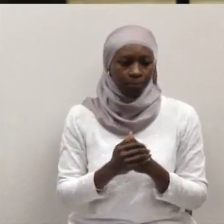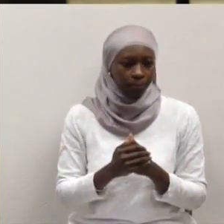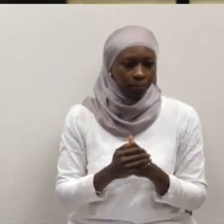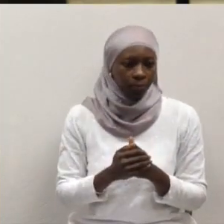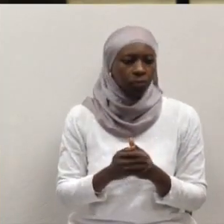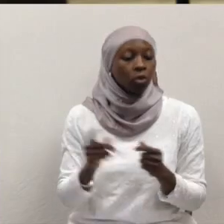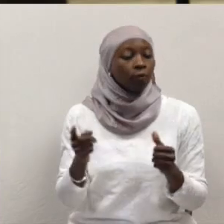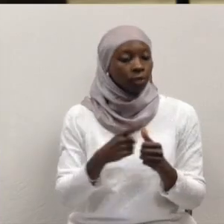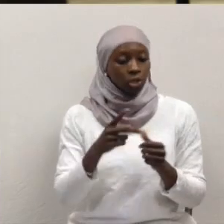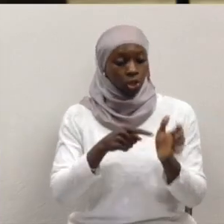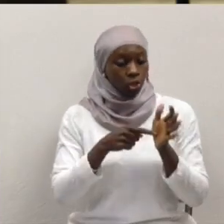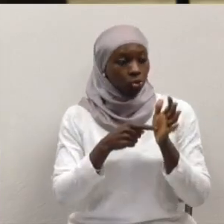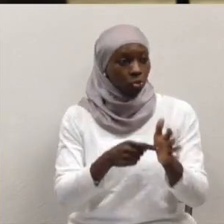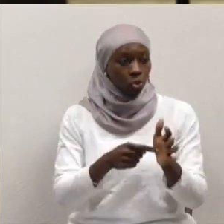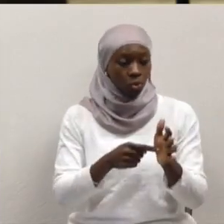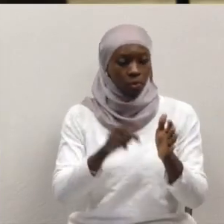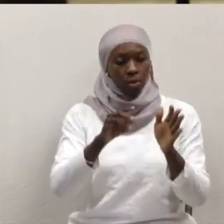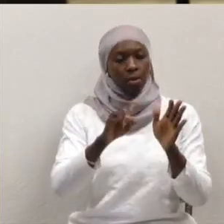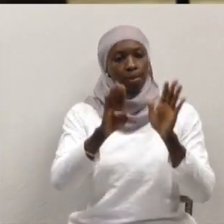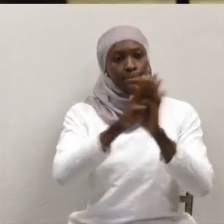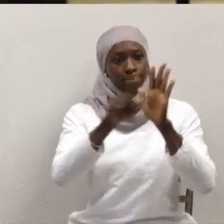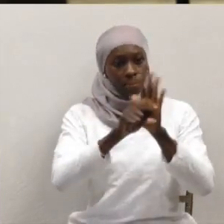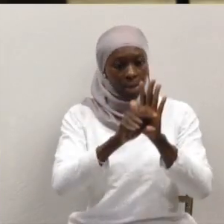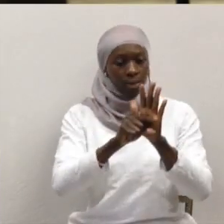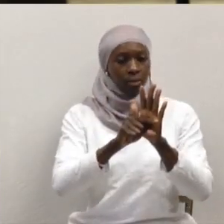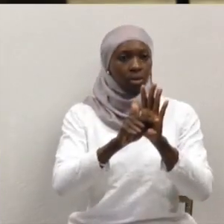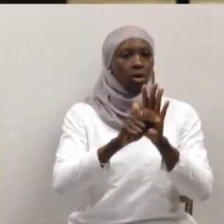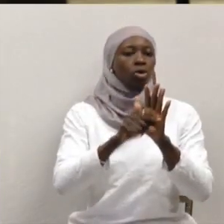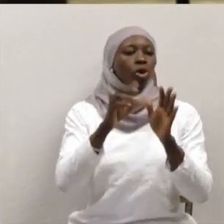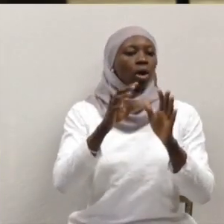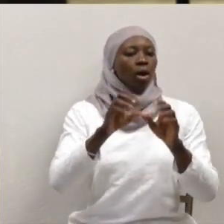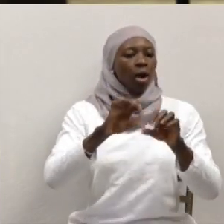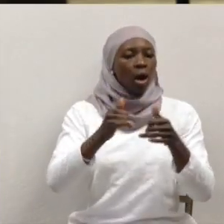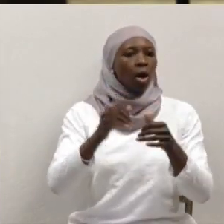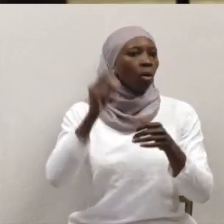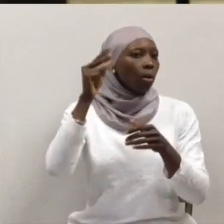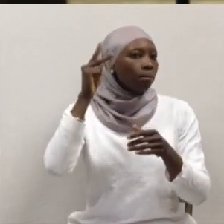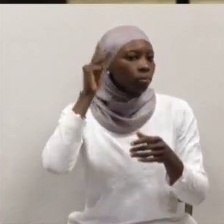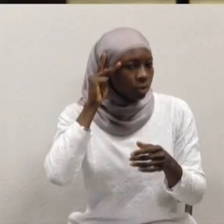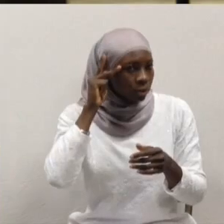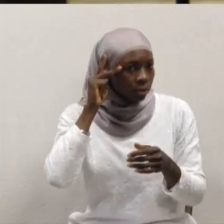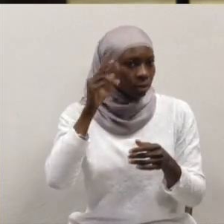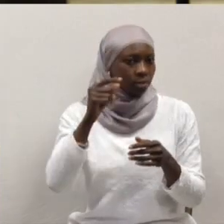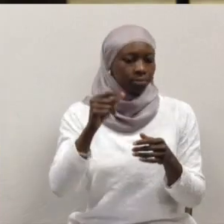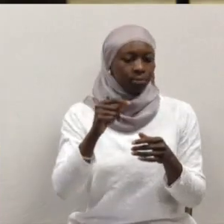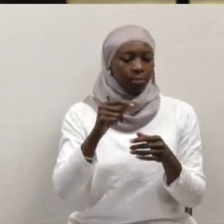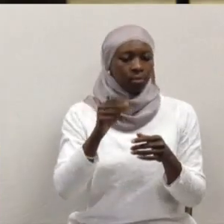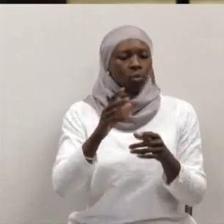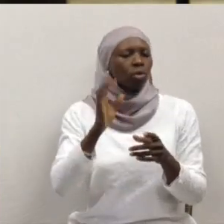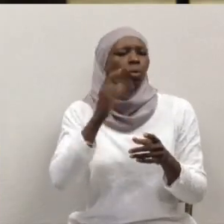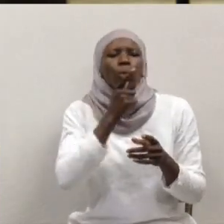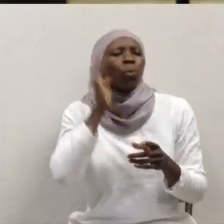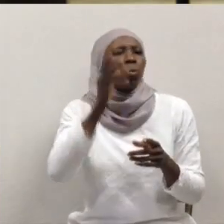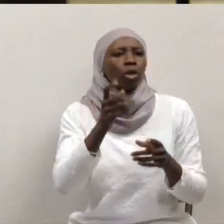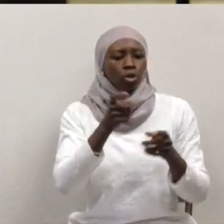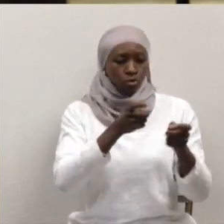the background of how political it is. An issue about war and peace, it's an issue of politics. Who's going to control